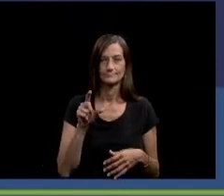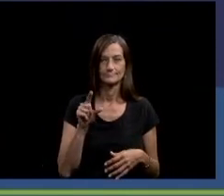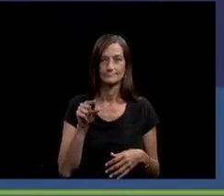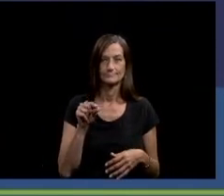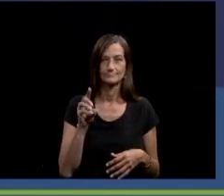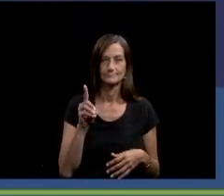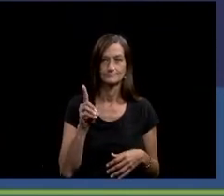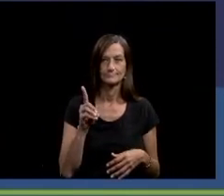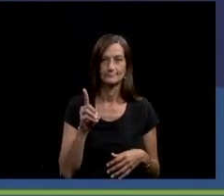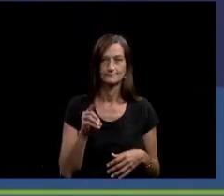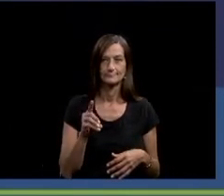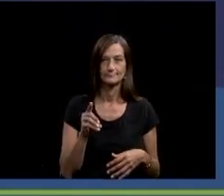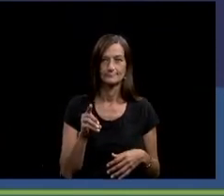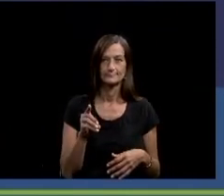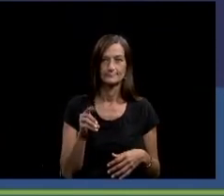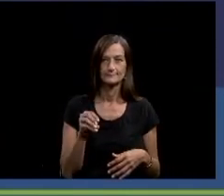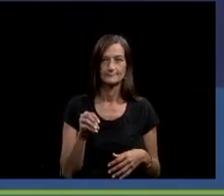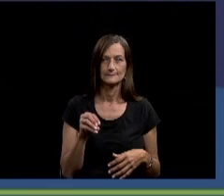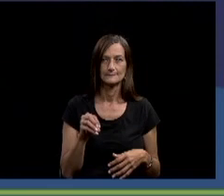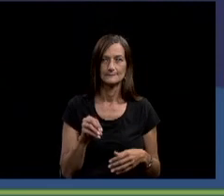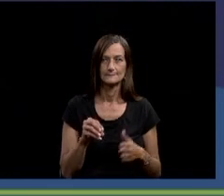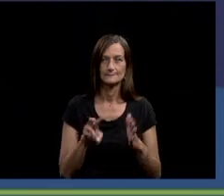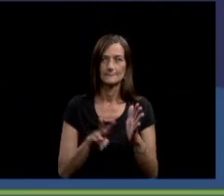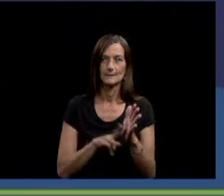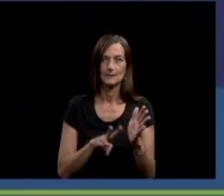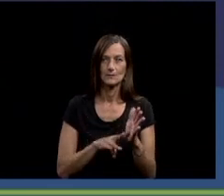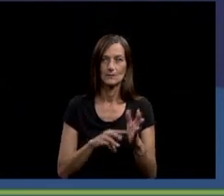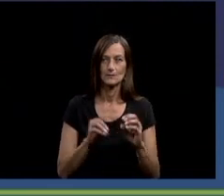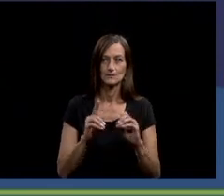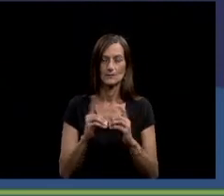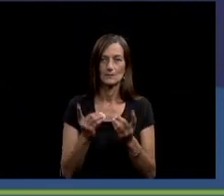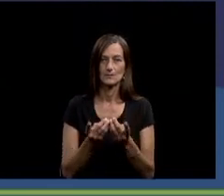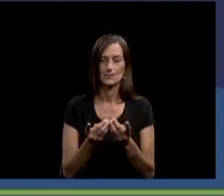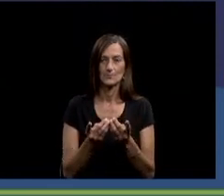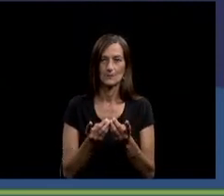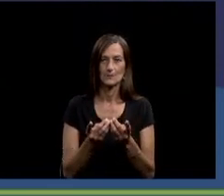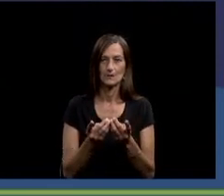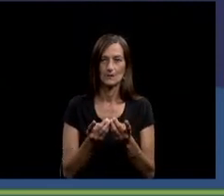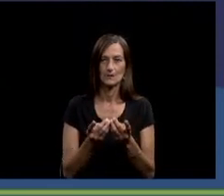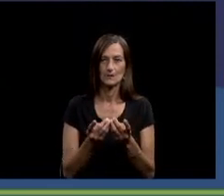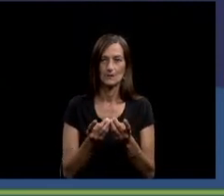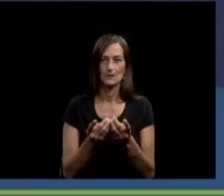is leading in those policies.